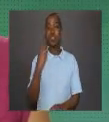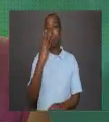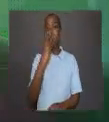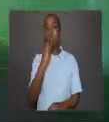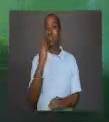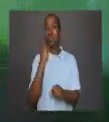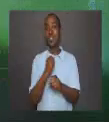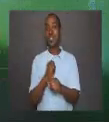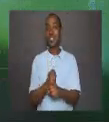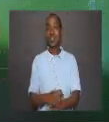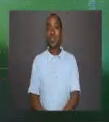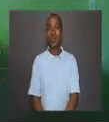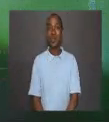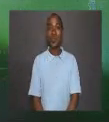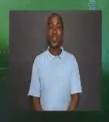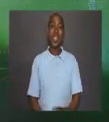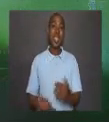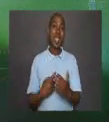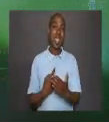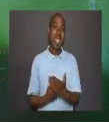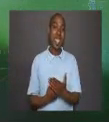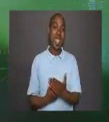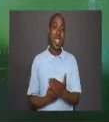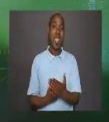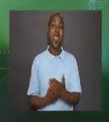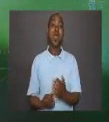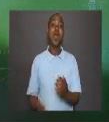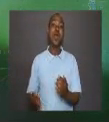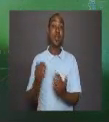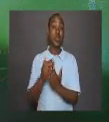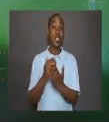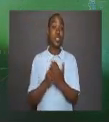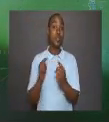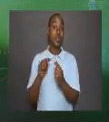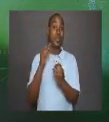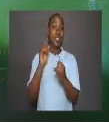job. That brings us to the end of our lesson.